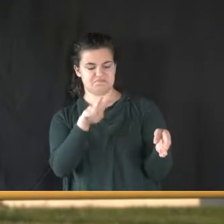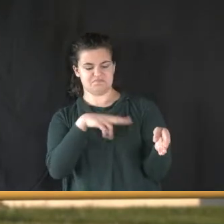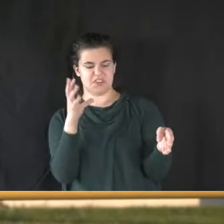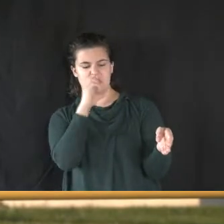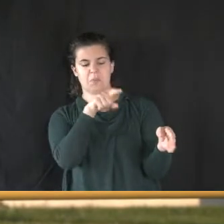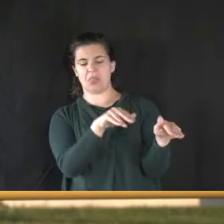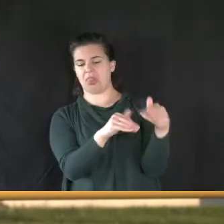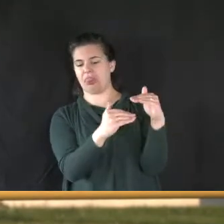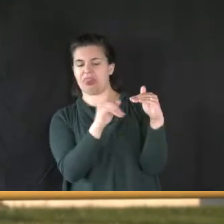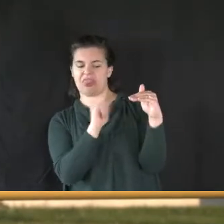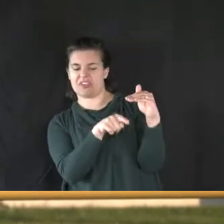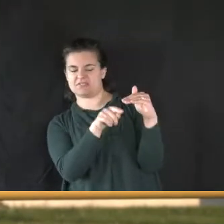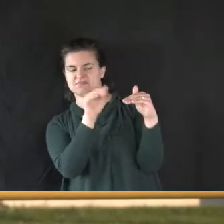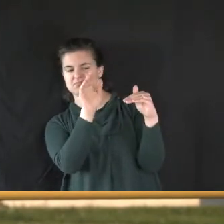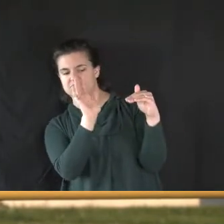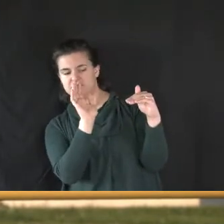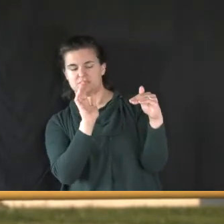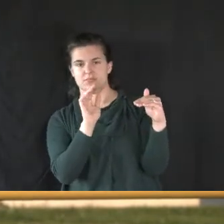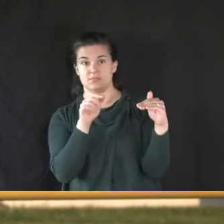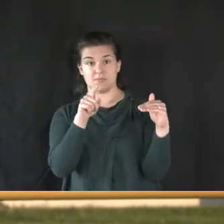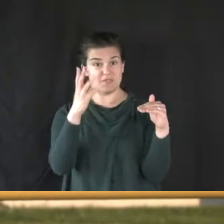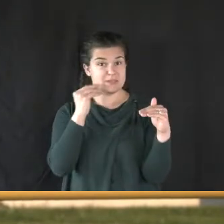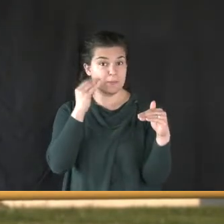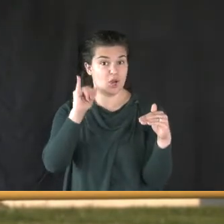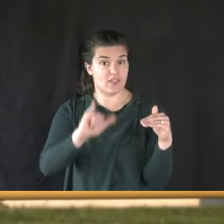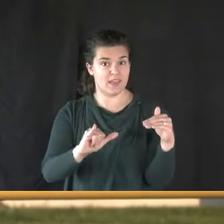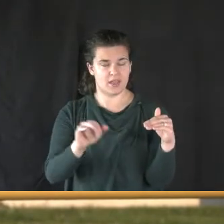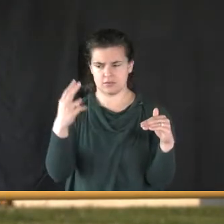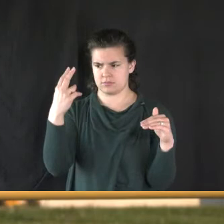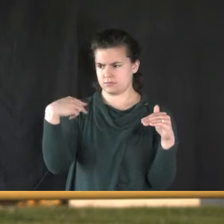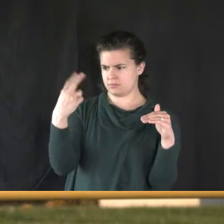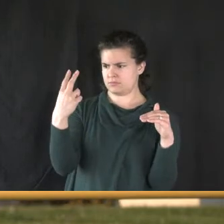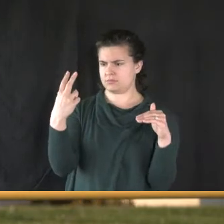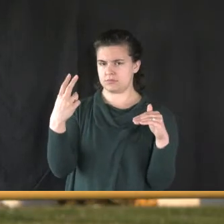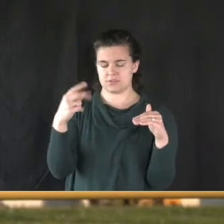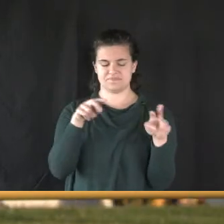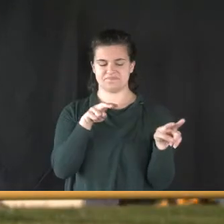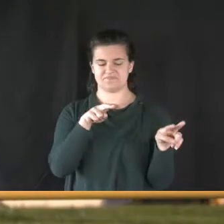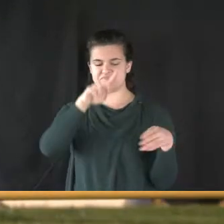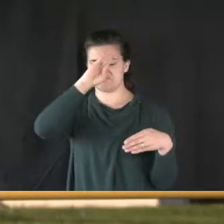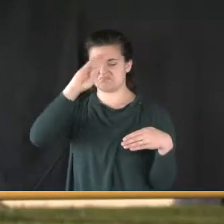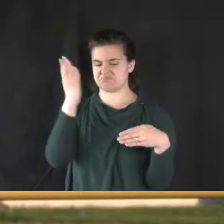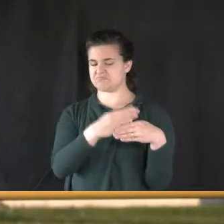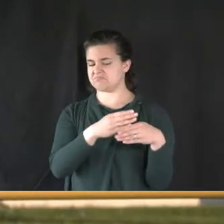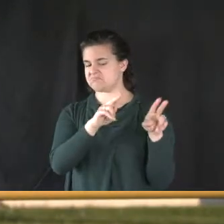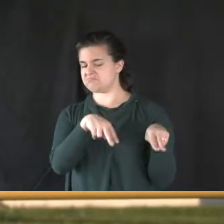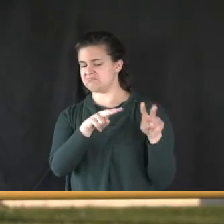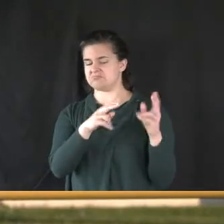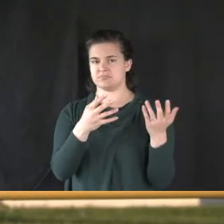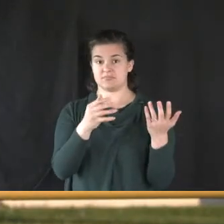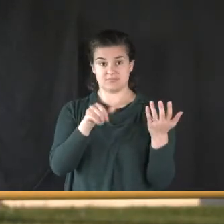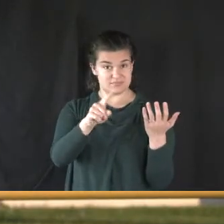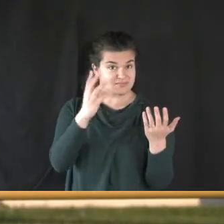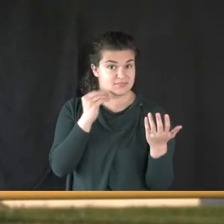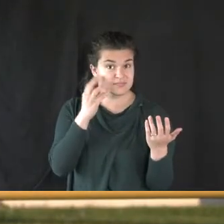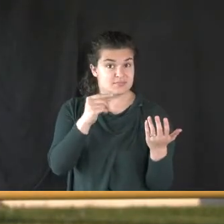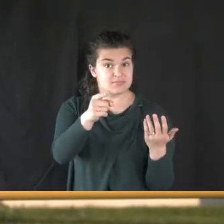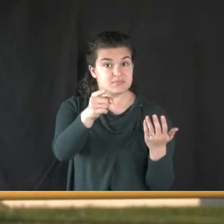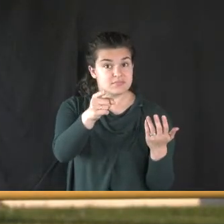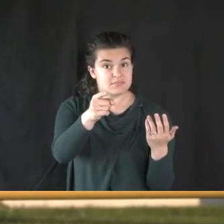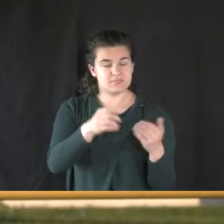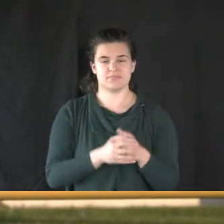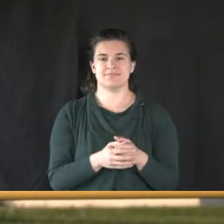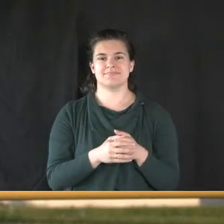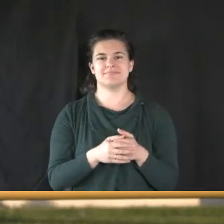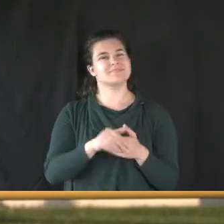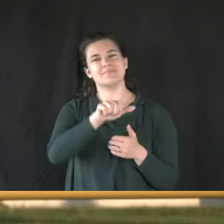stereotypes. Perhaps you've experienced this type of narrow-minded behavior. Sadly, others don't consider